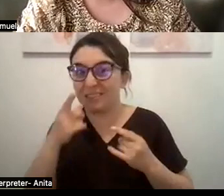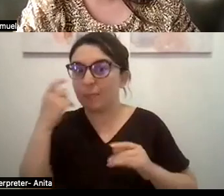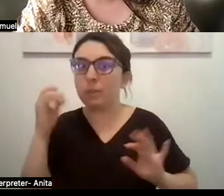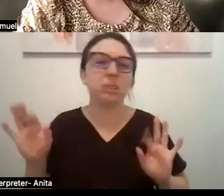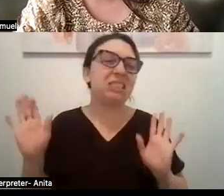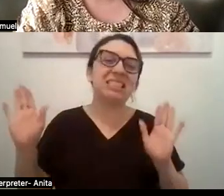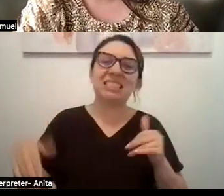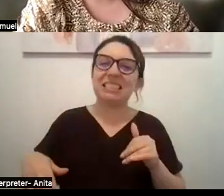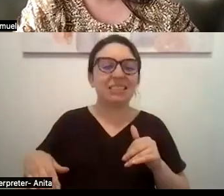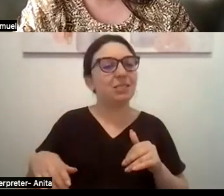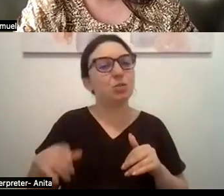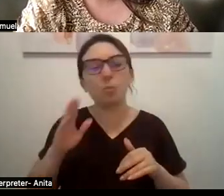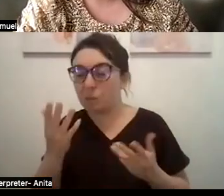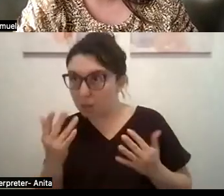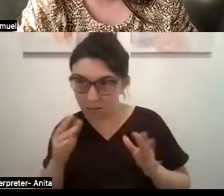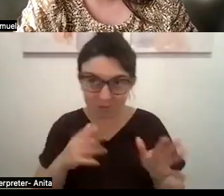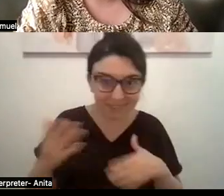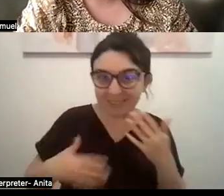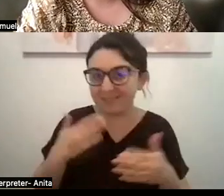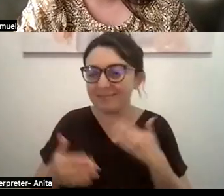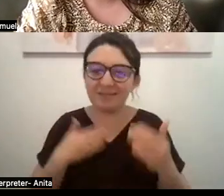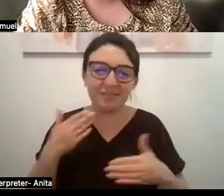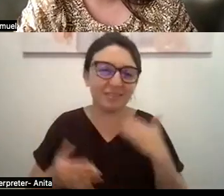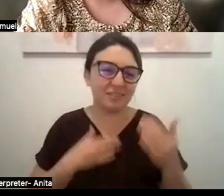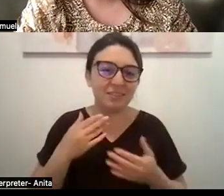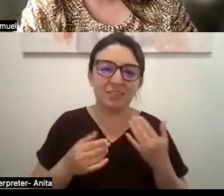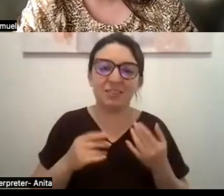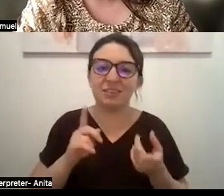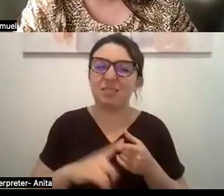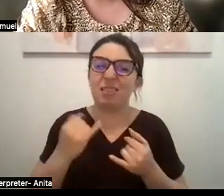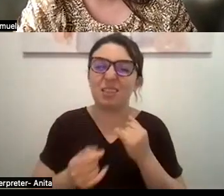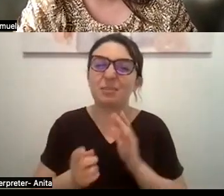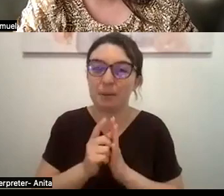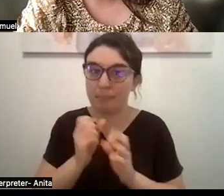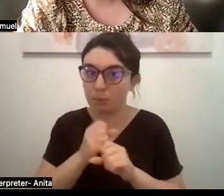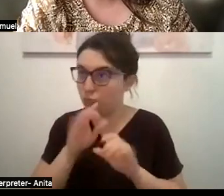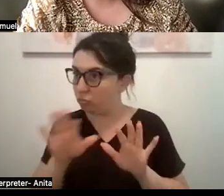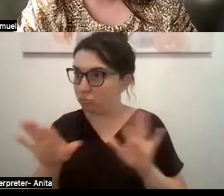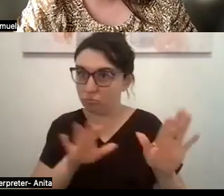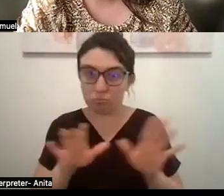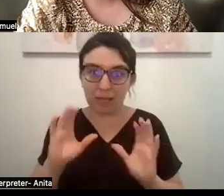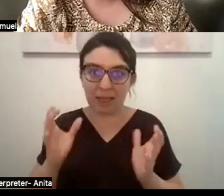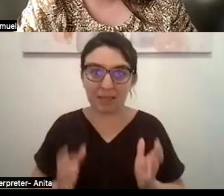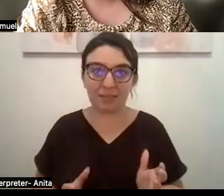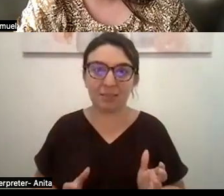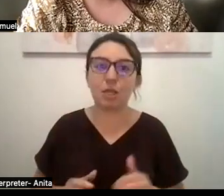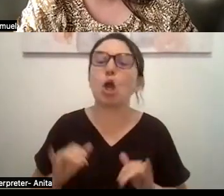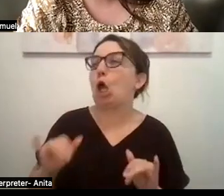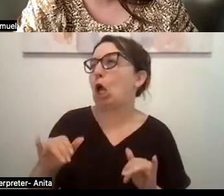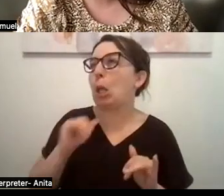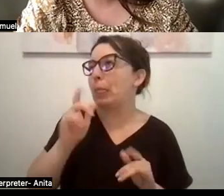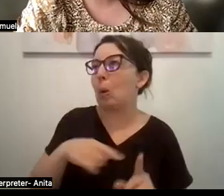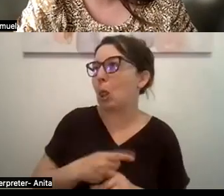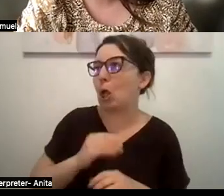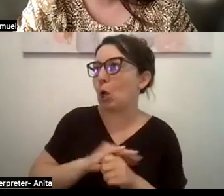changed their minds. So we really are scrambling until then to make sure we have balanced classes. So not just a COVID thing. Not just a COVID